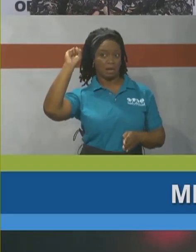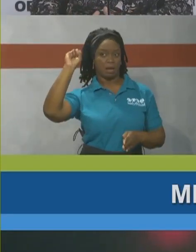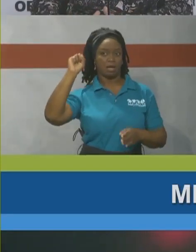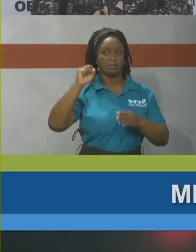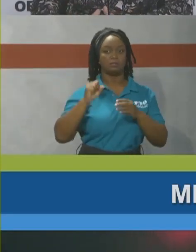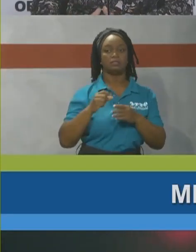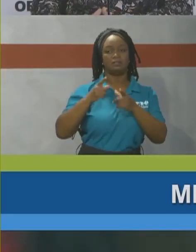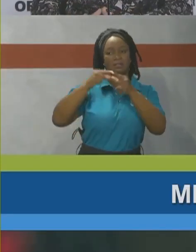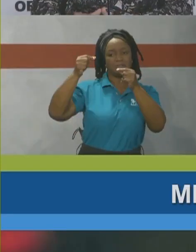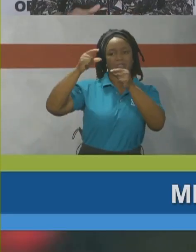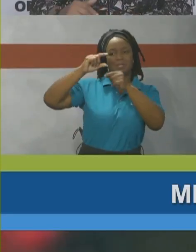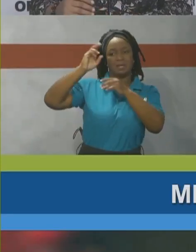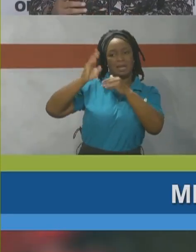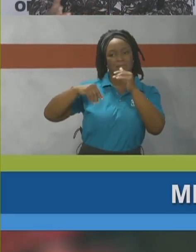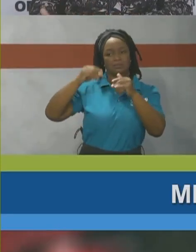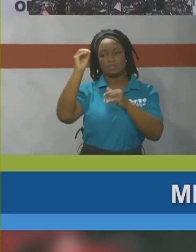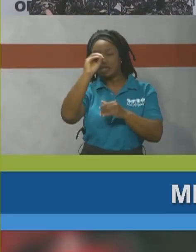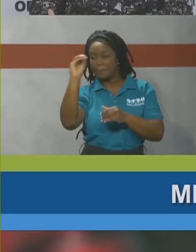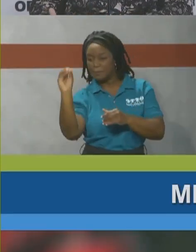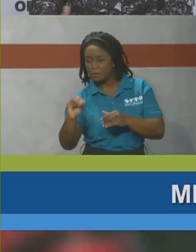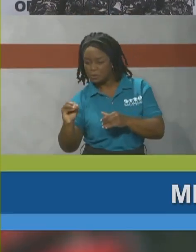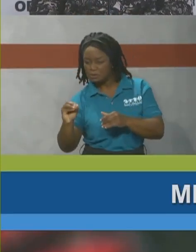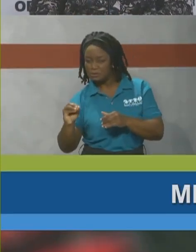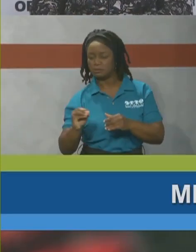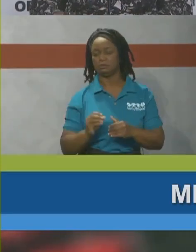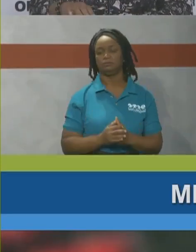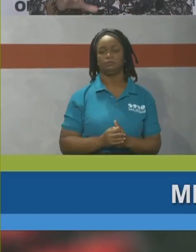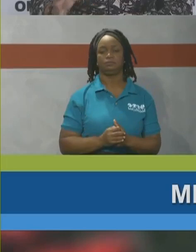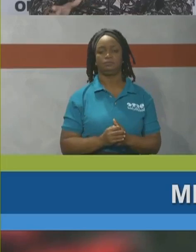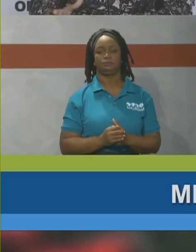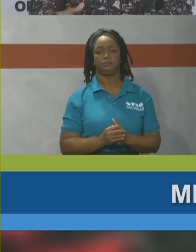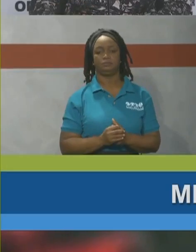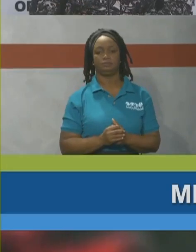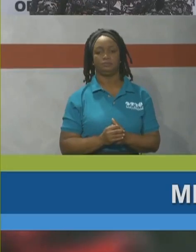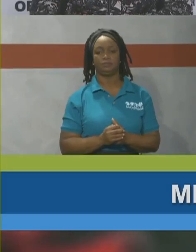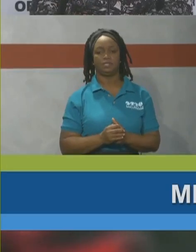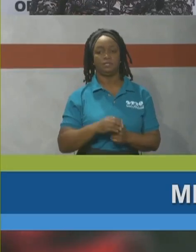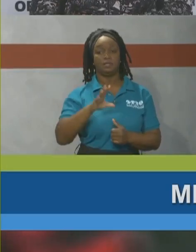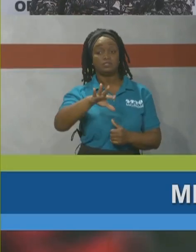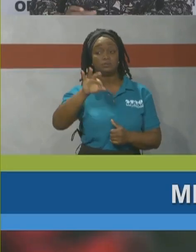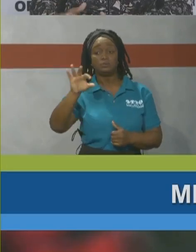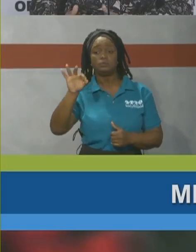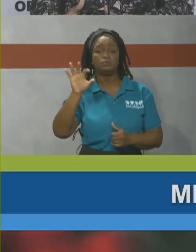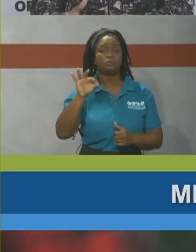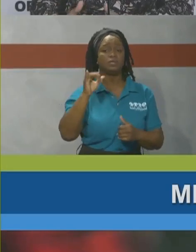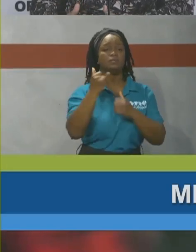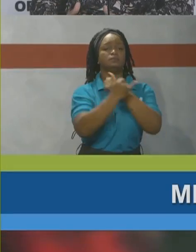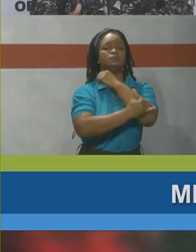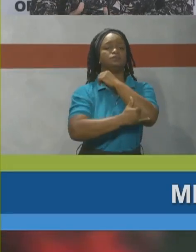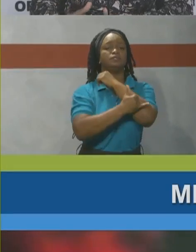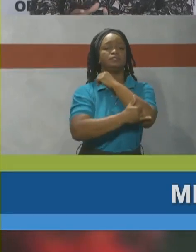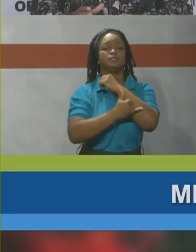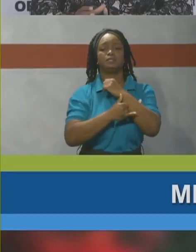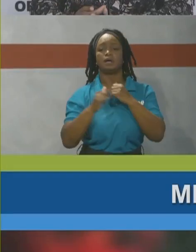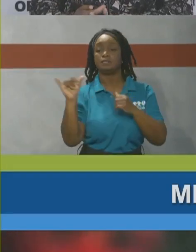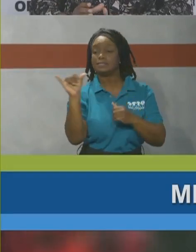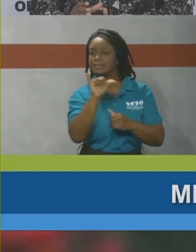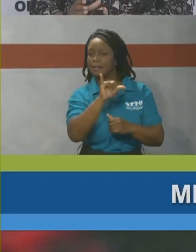few countries where they have a maybe similar size or slightly similar size, or they have a very